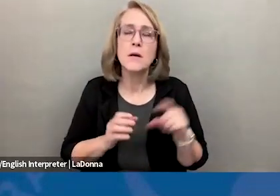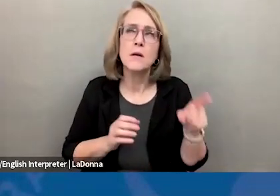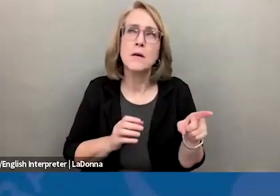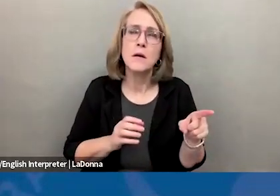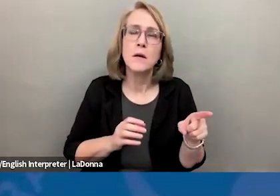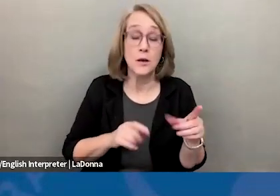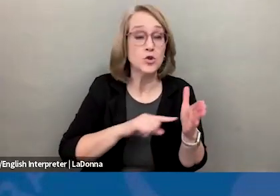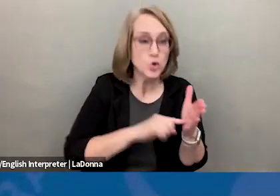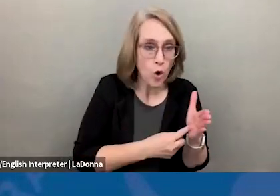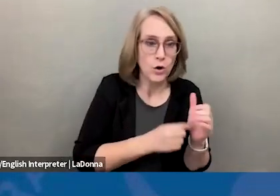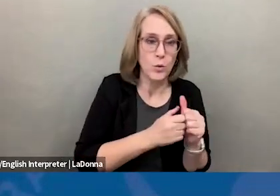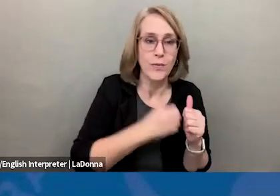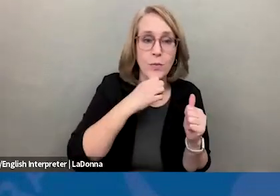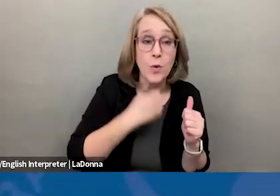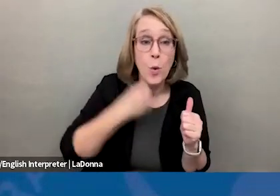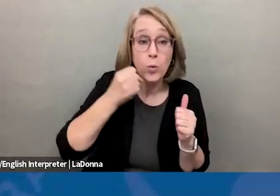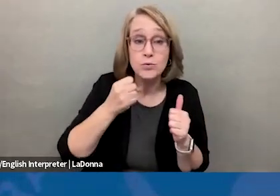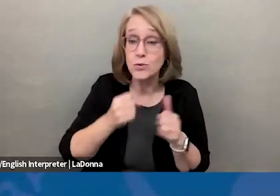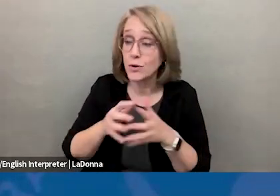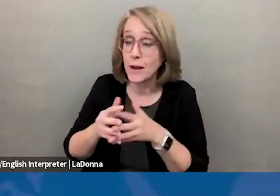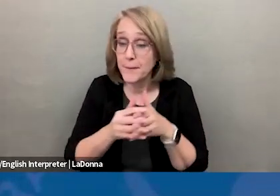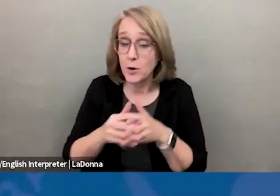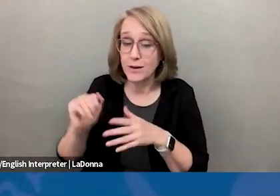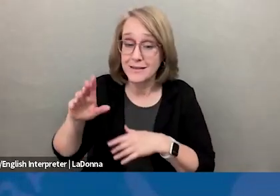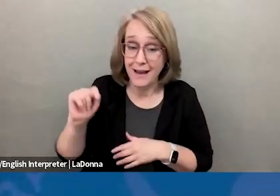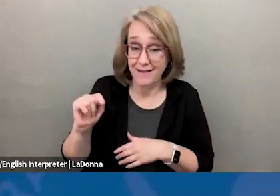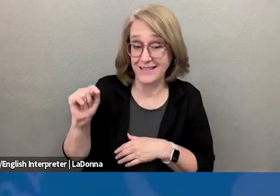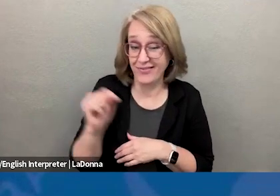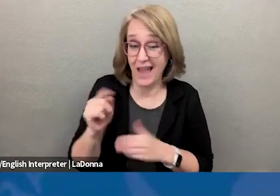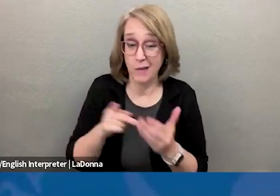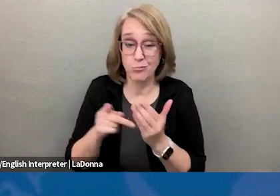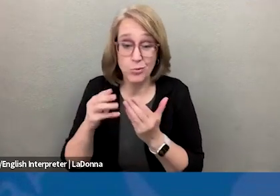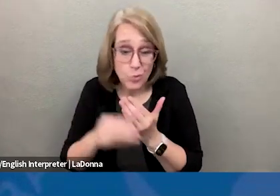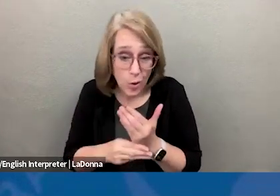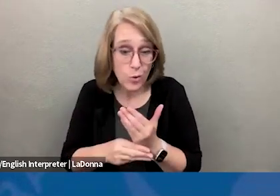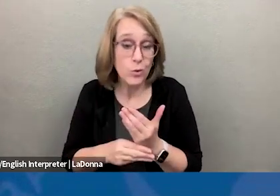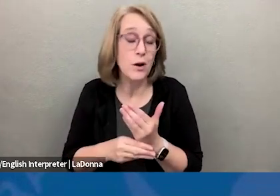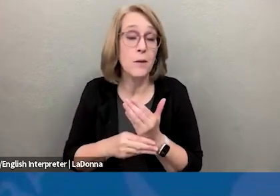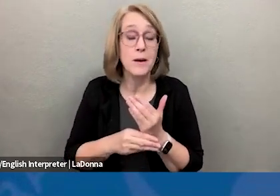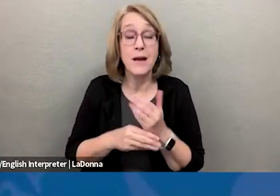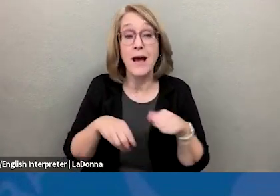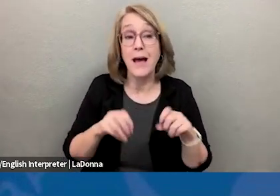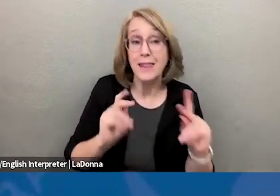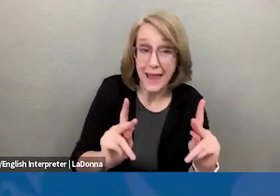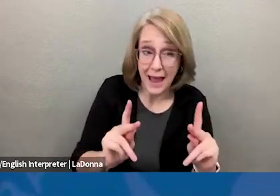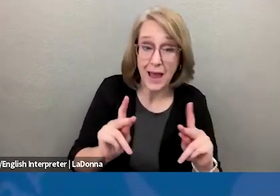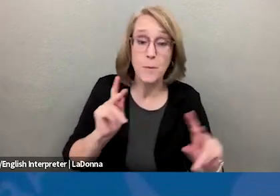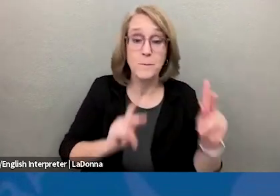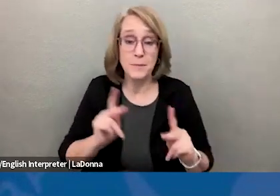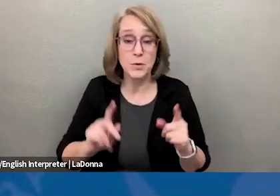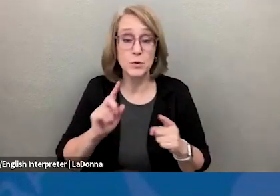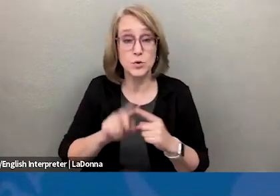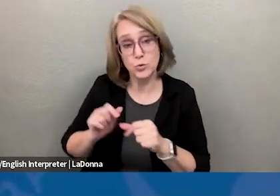Act program enable family caregivers to provide services and supports for longer periods, or to feel